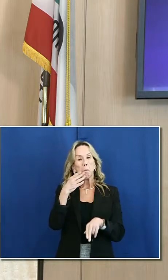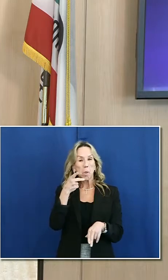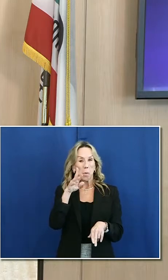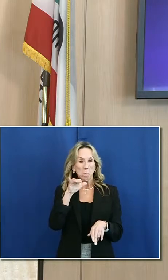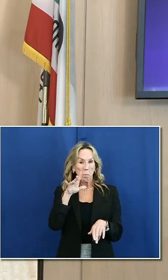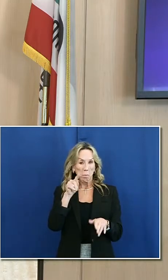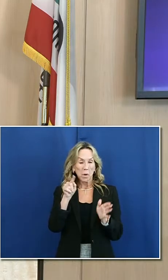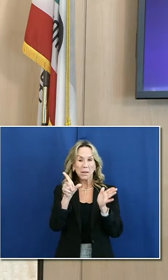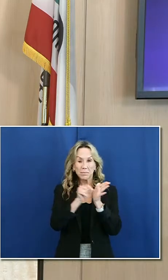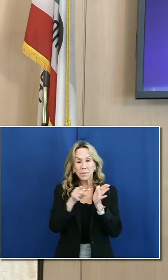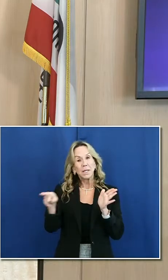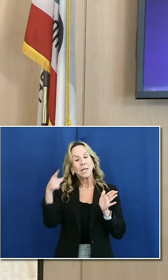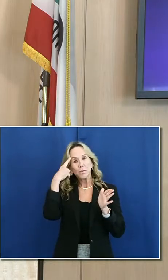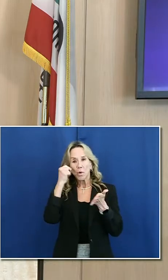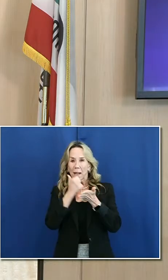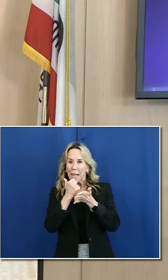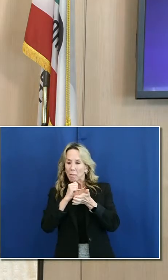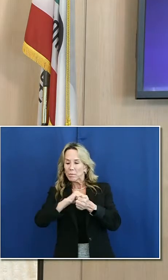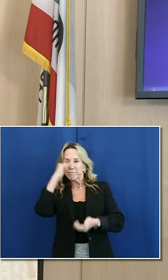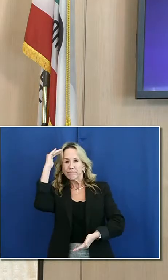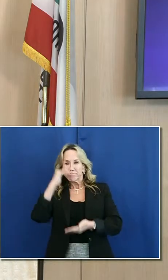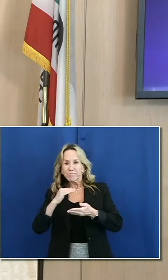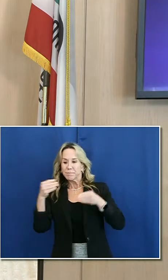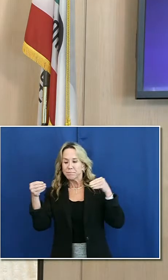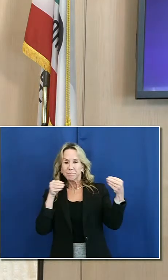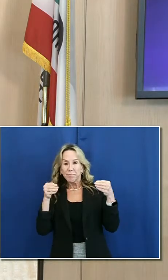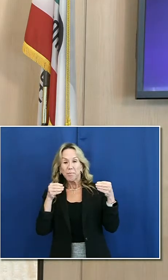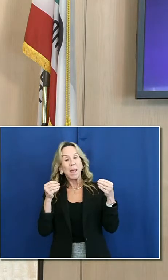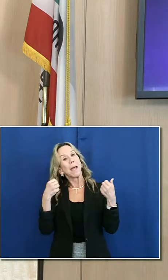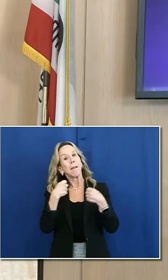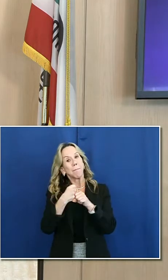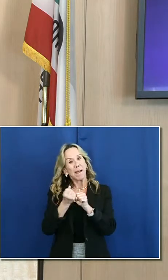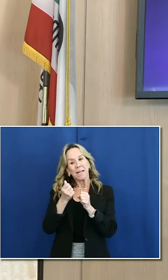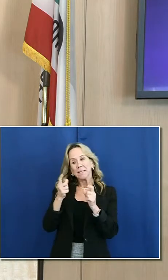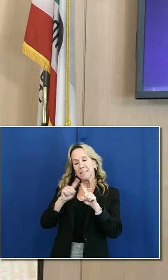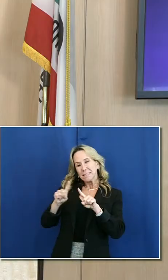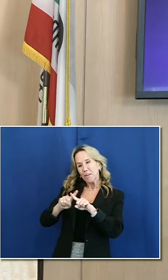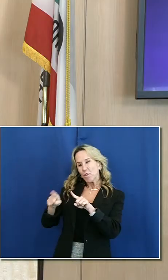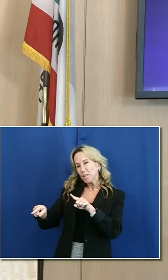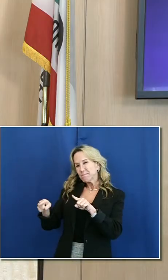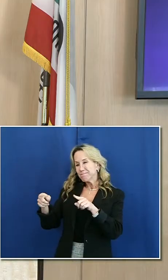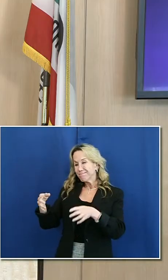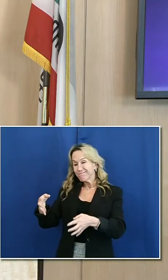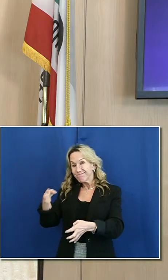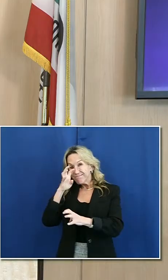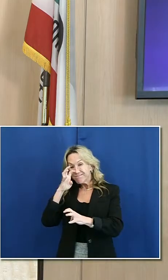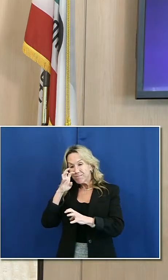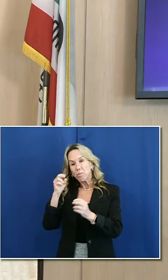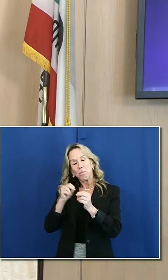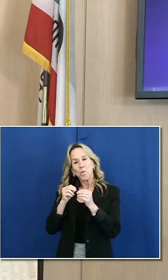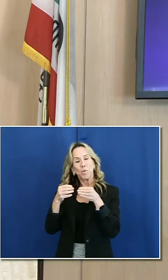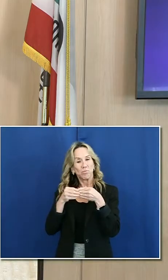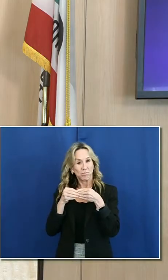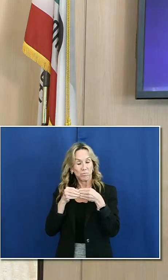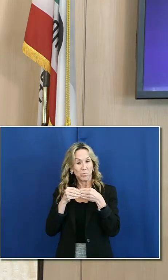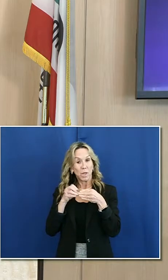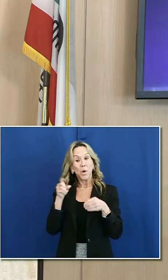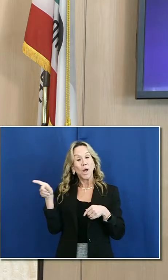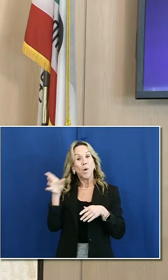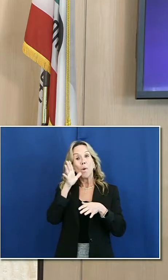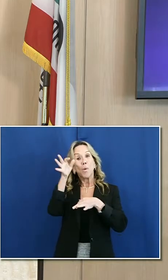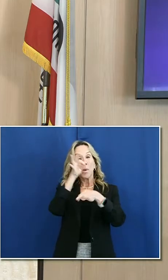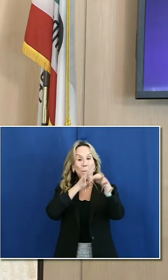revised criteria for loosening and tightening restrictions on activities. The blueprint for a safer economy